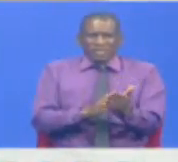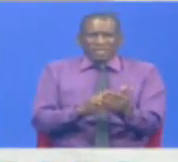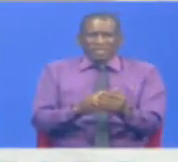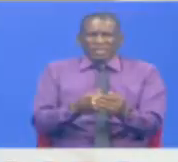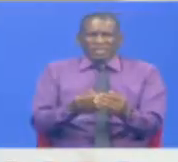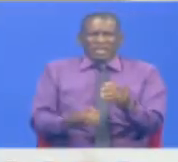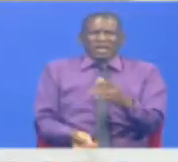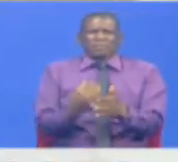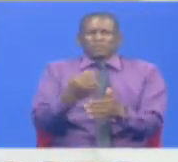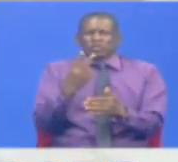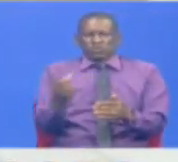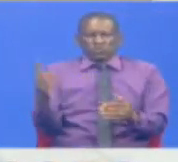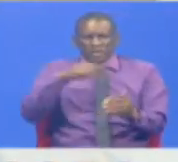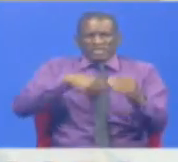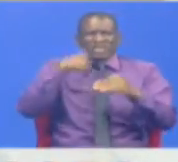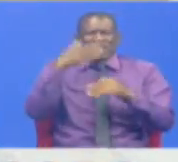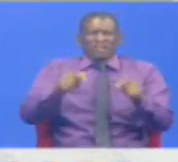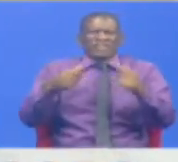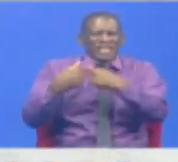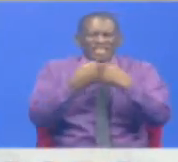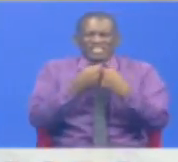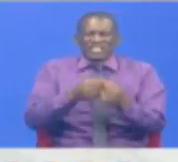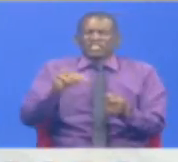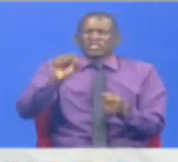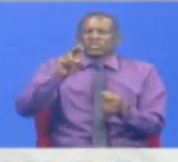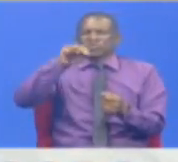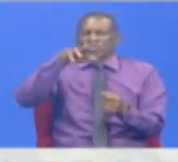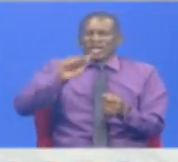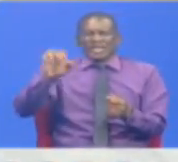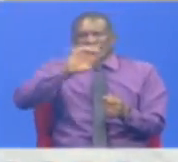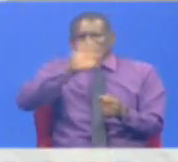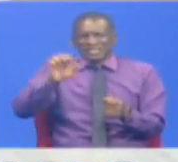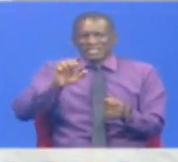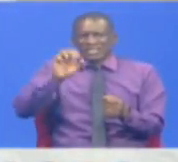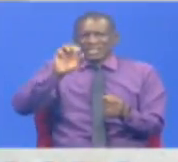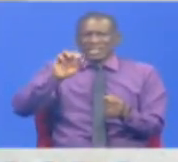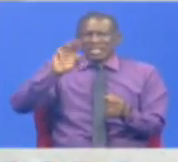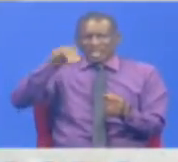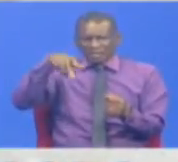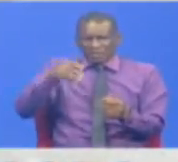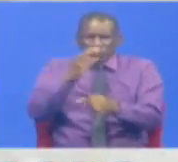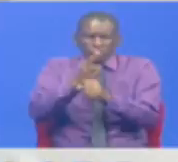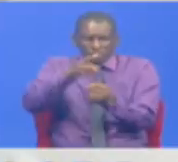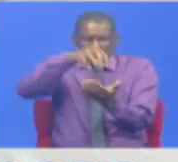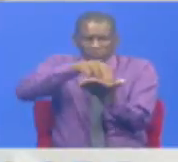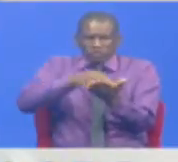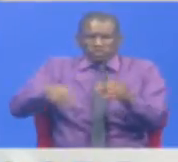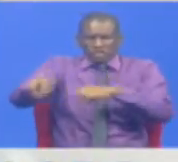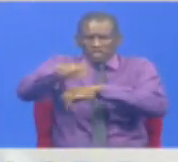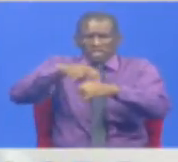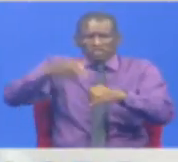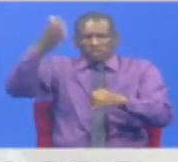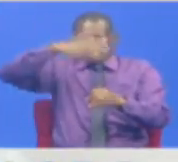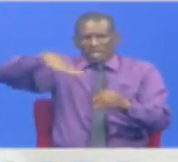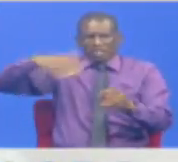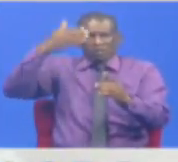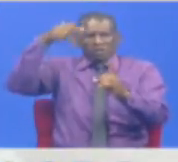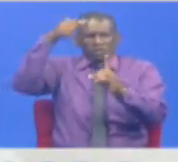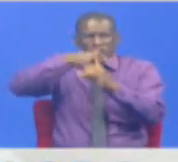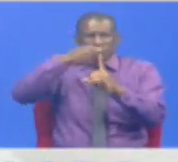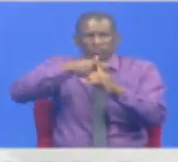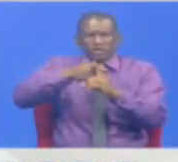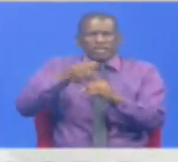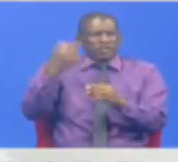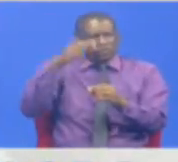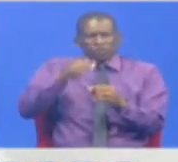Sunna East MP Junaid Mohammed to use his position as minority whip in the National Assembly to fight for Kapseret MP